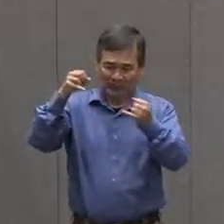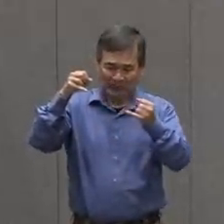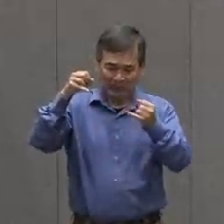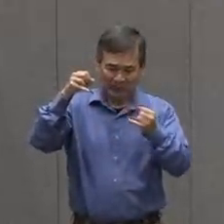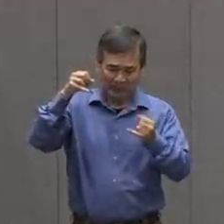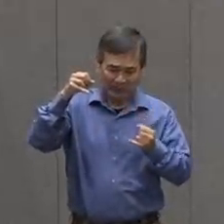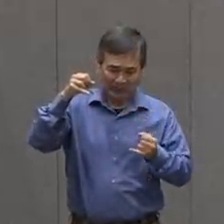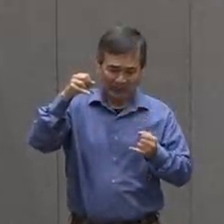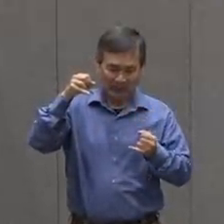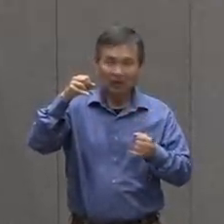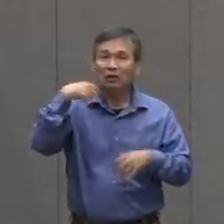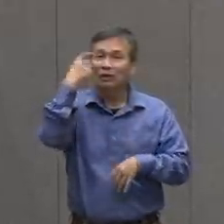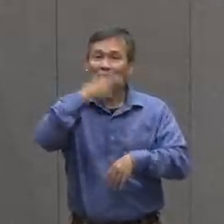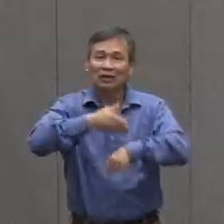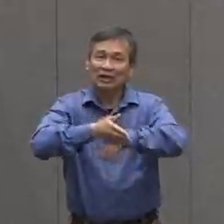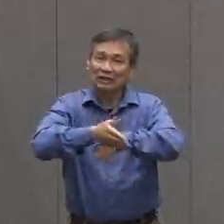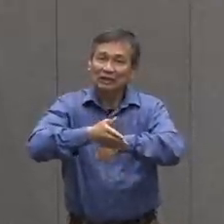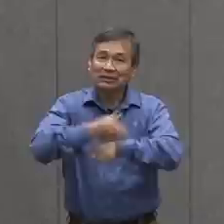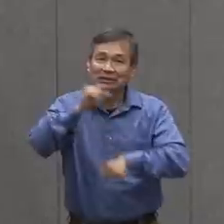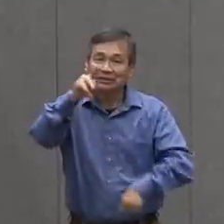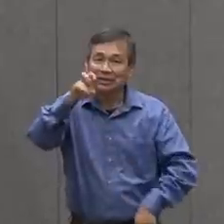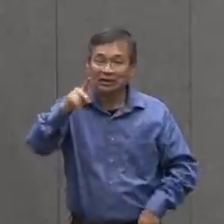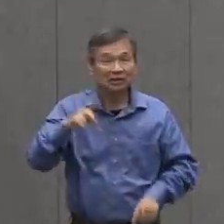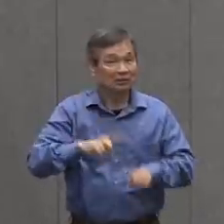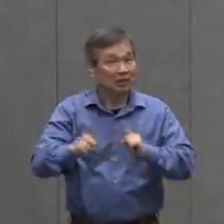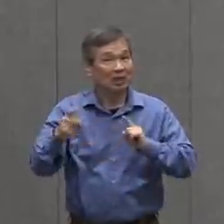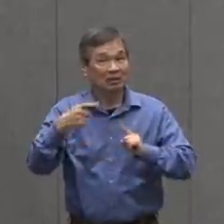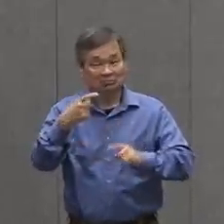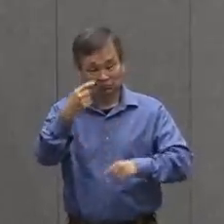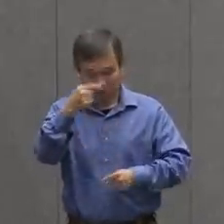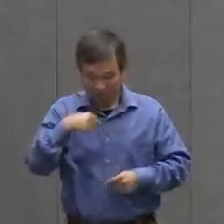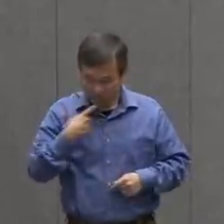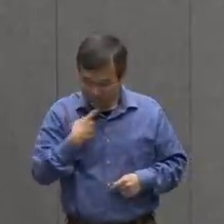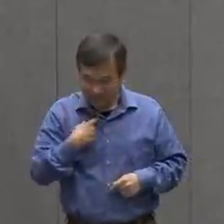I thought it was a stick. But I believe it's a foot.